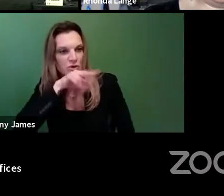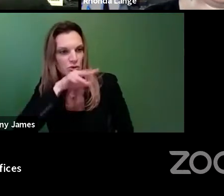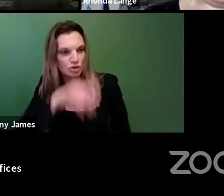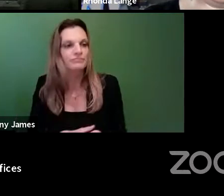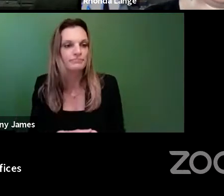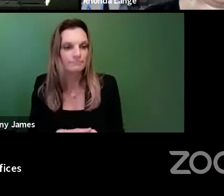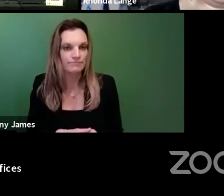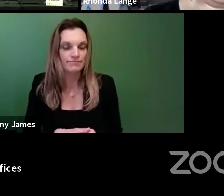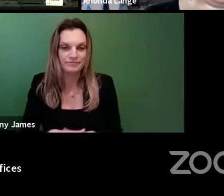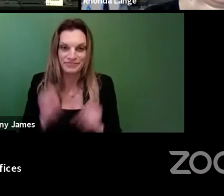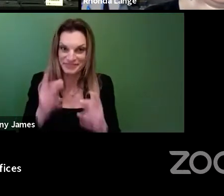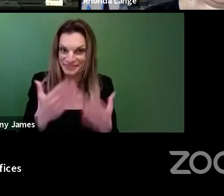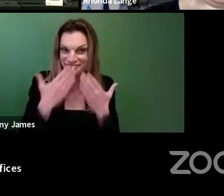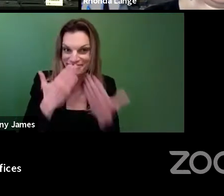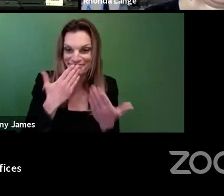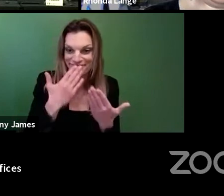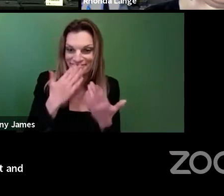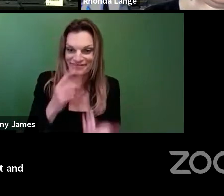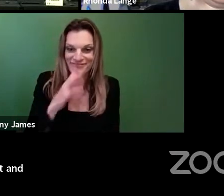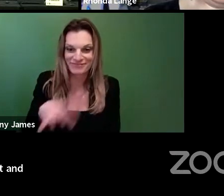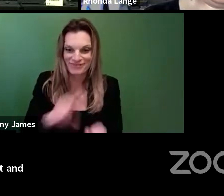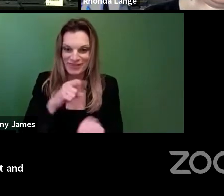much for taking the time to